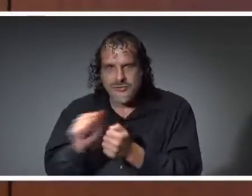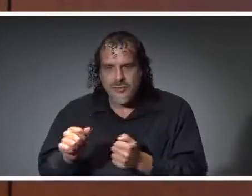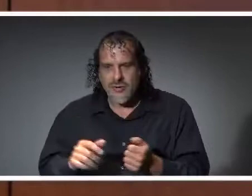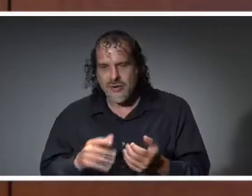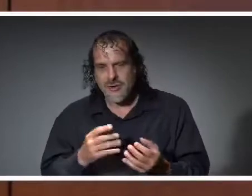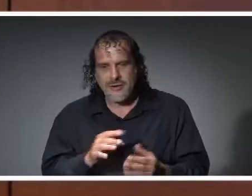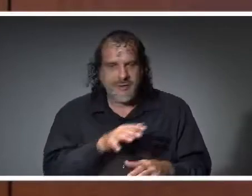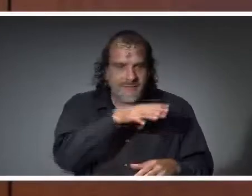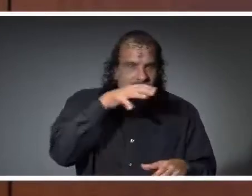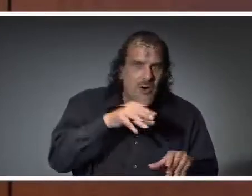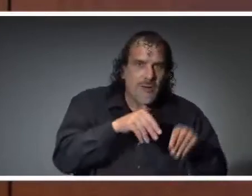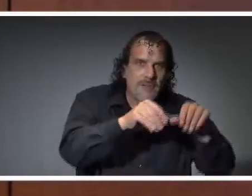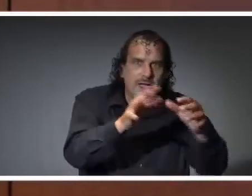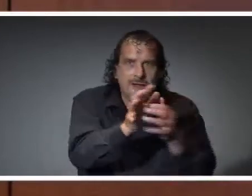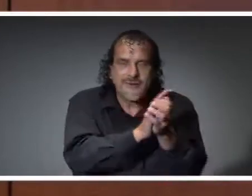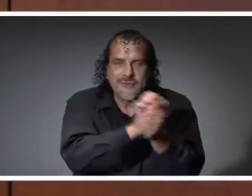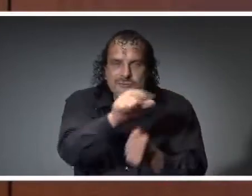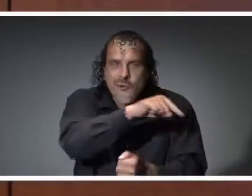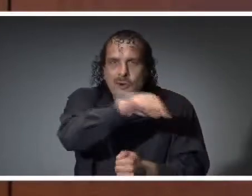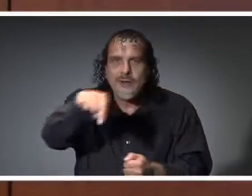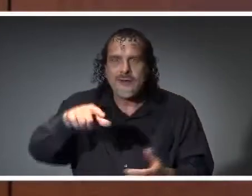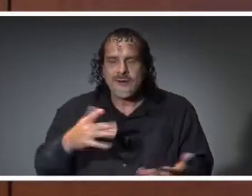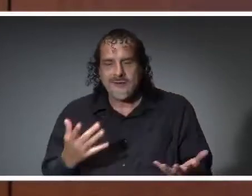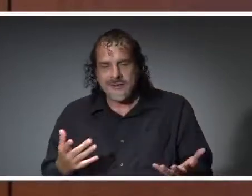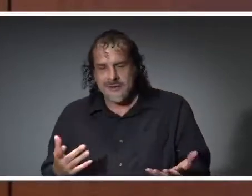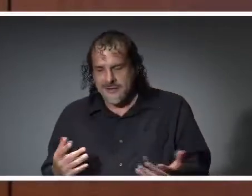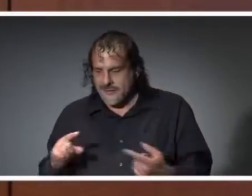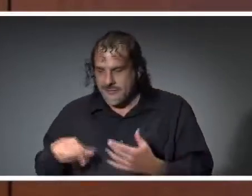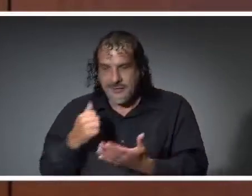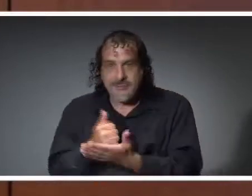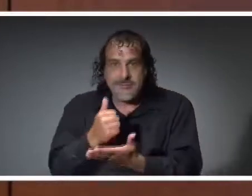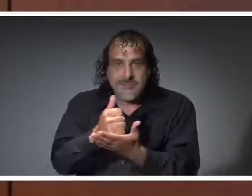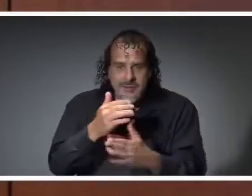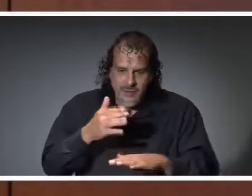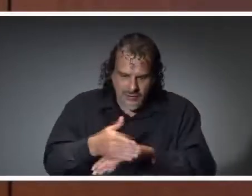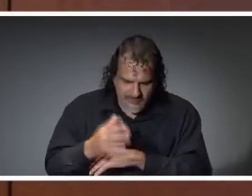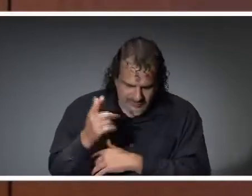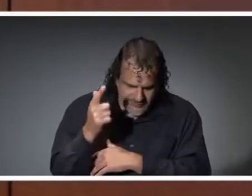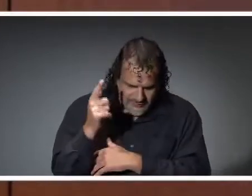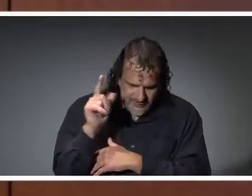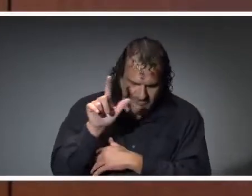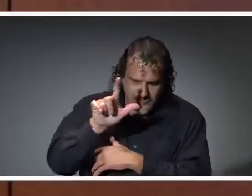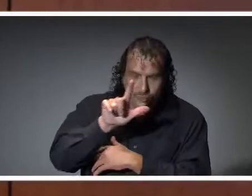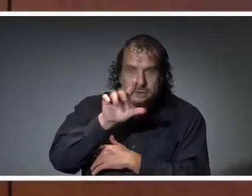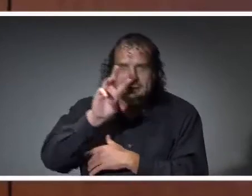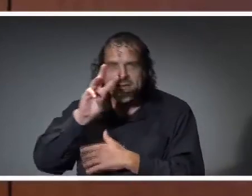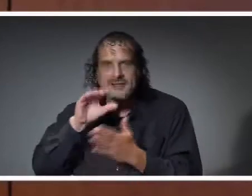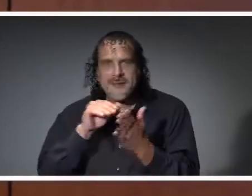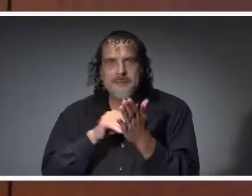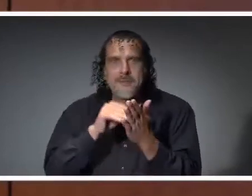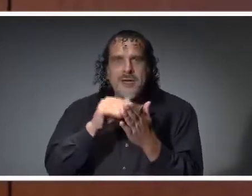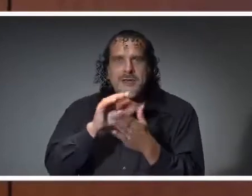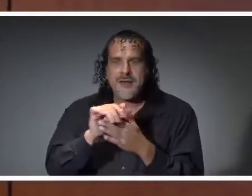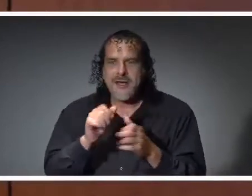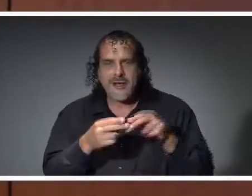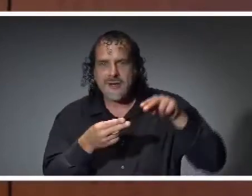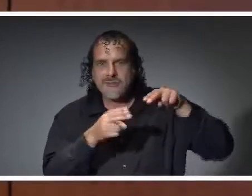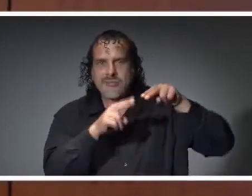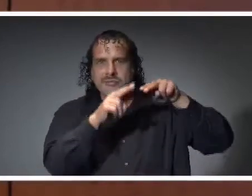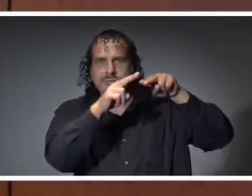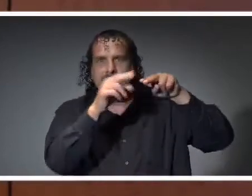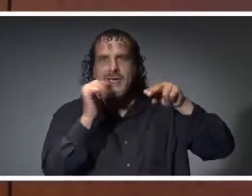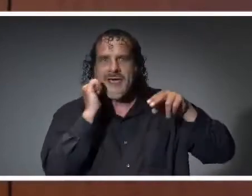flooded. Public assistance to date is over $26 million, and that number is rising every day